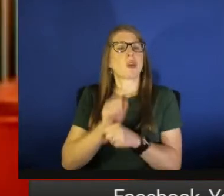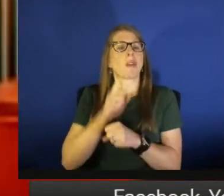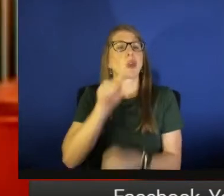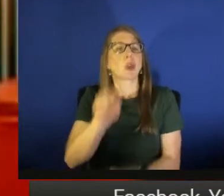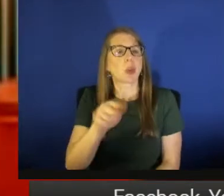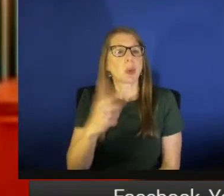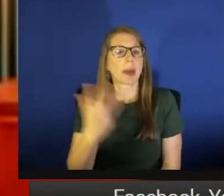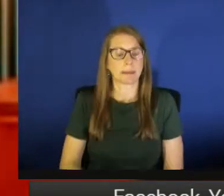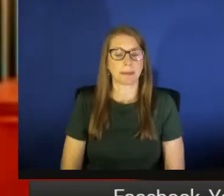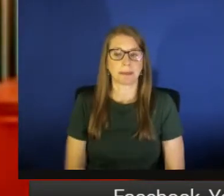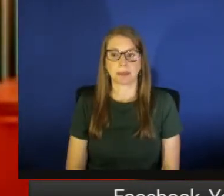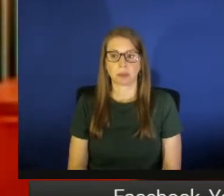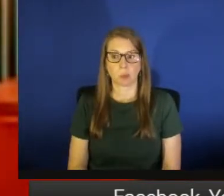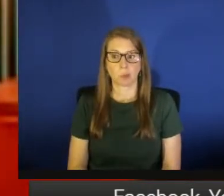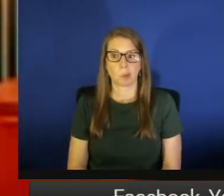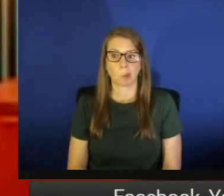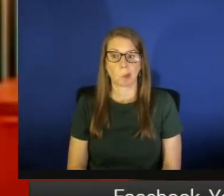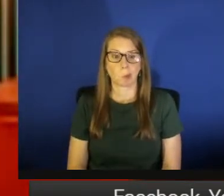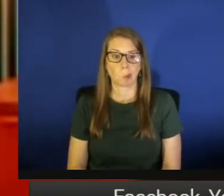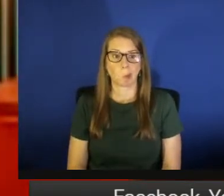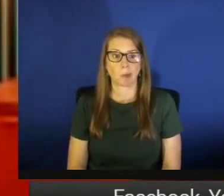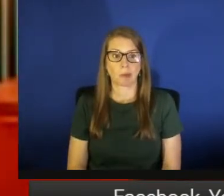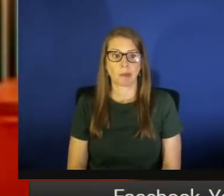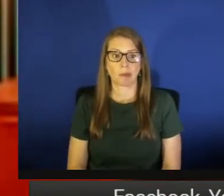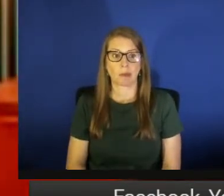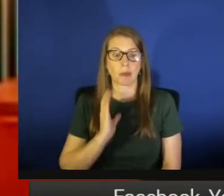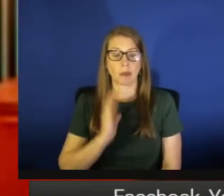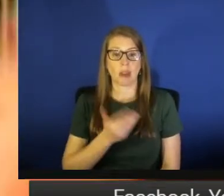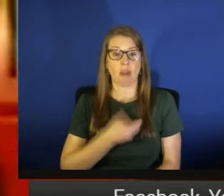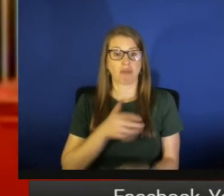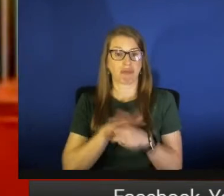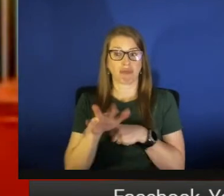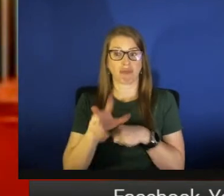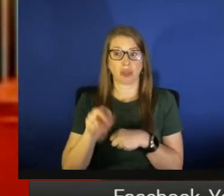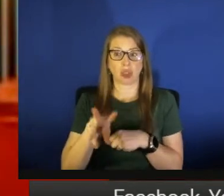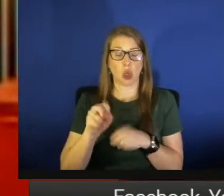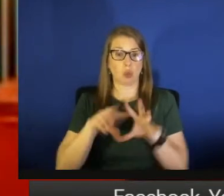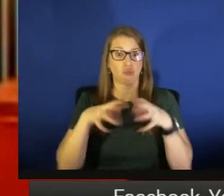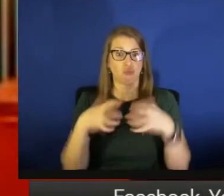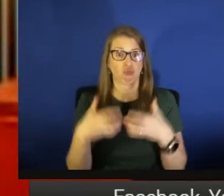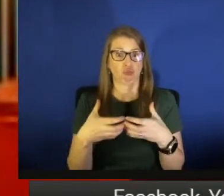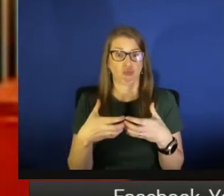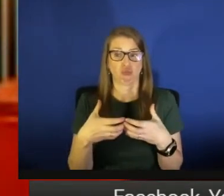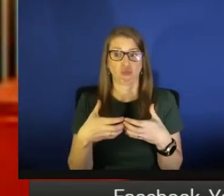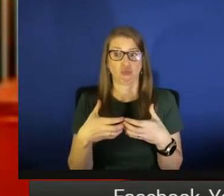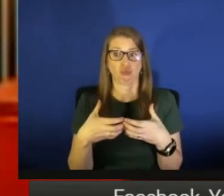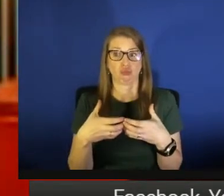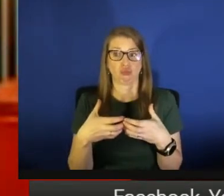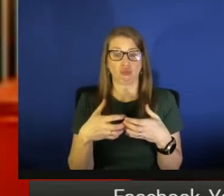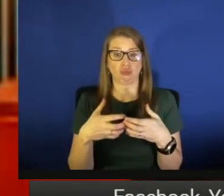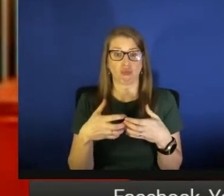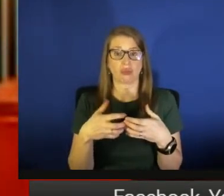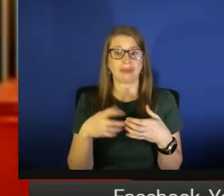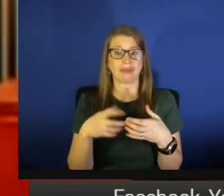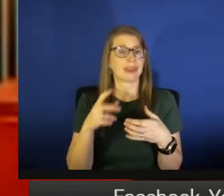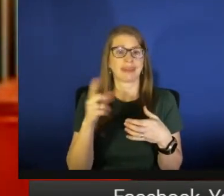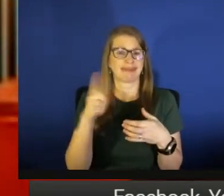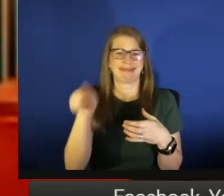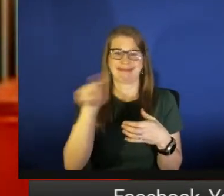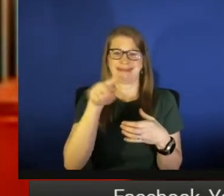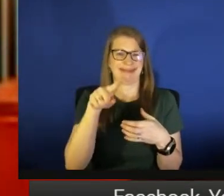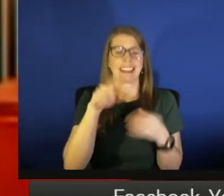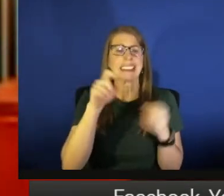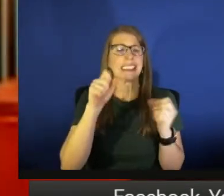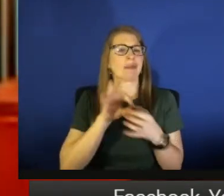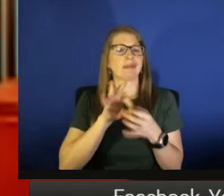I think it wasn't, our entire newsroom and everybody on this panel can relate to the idea of